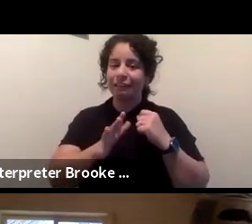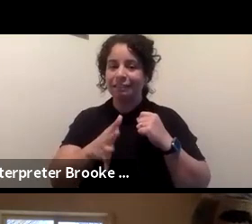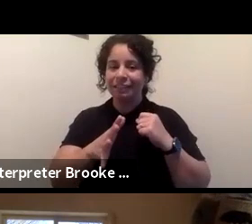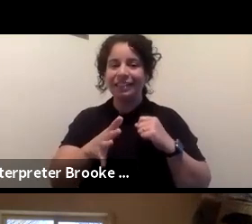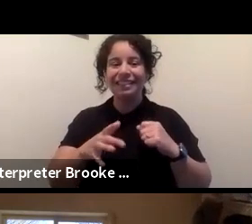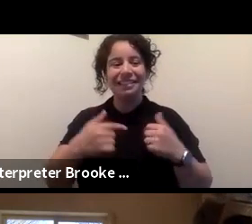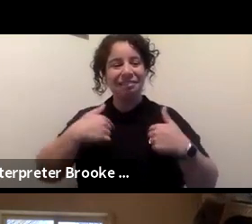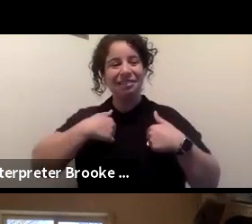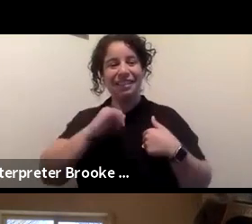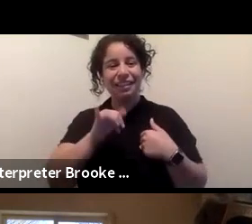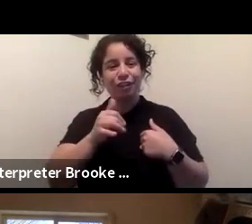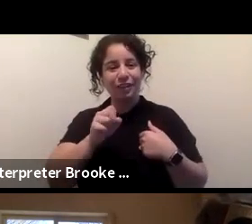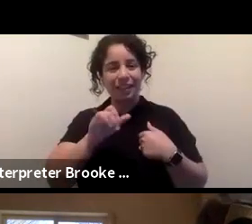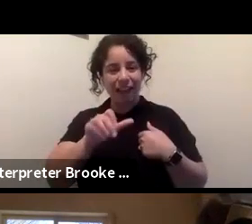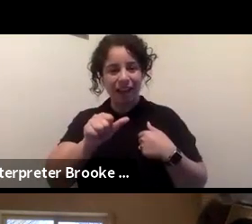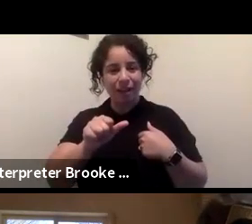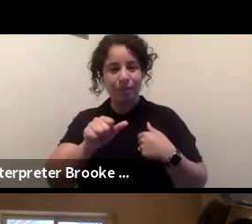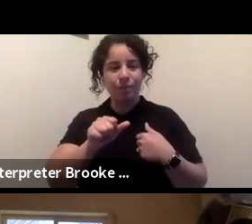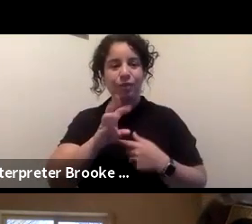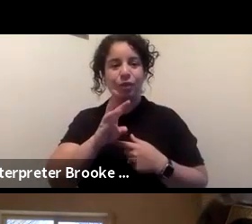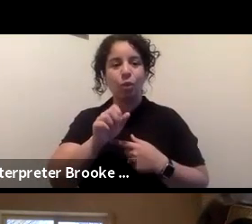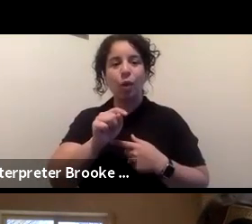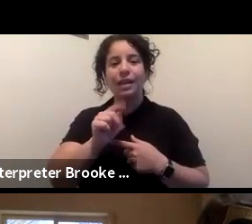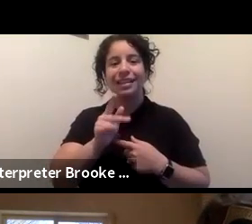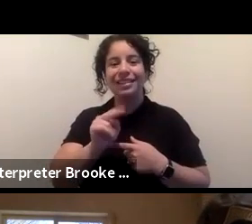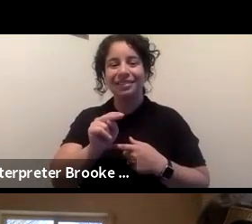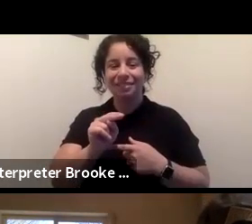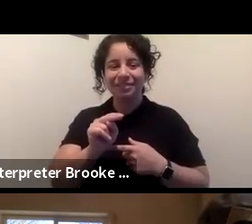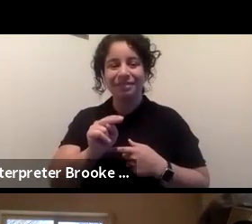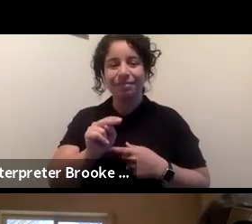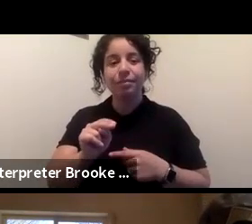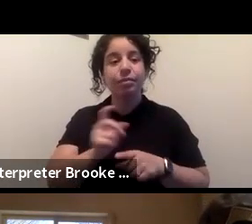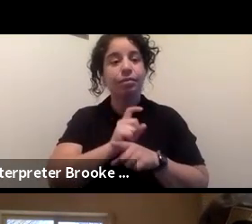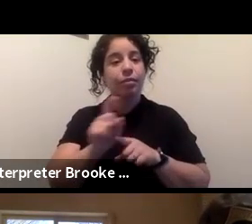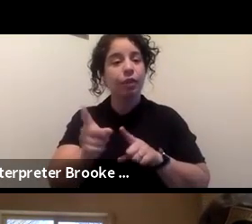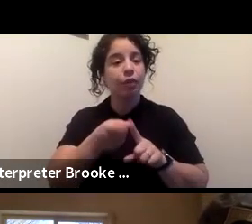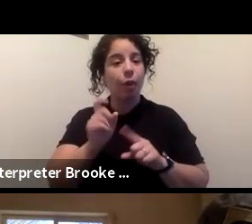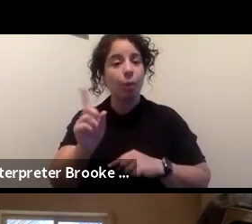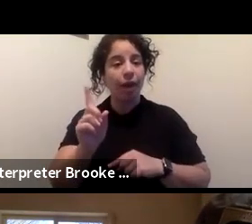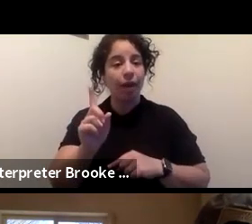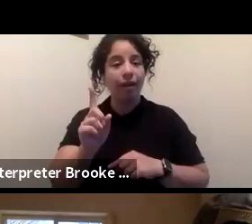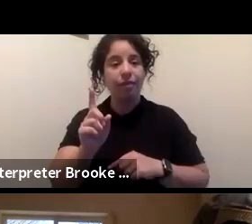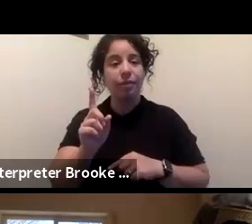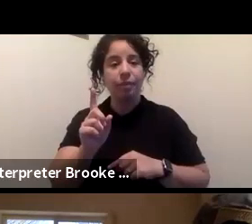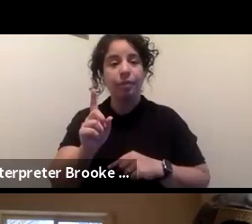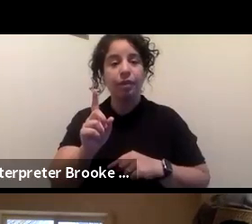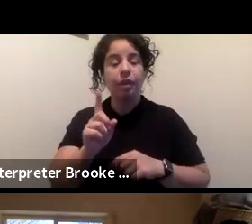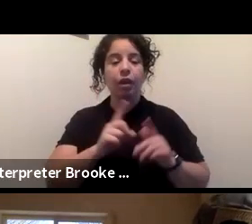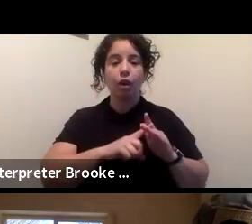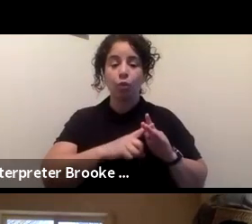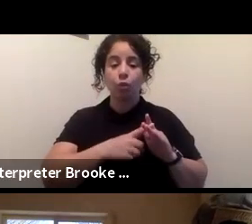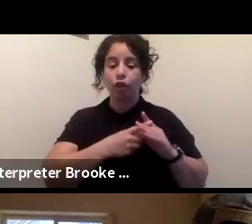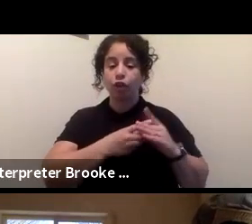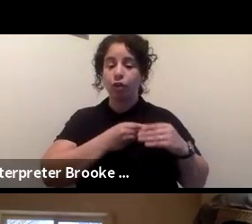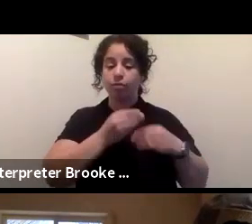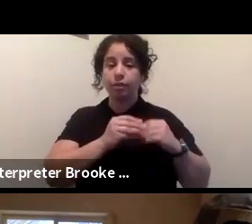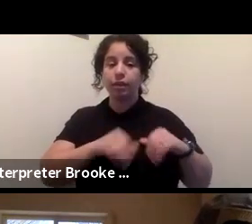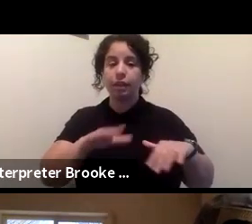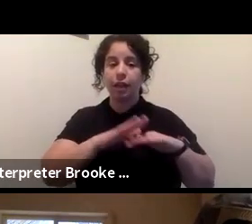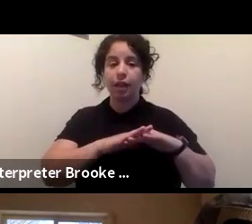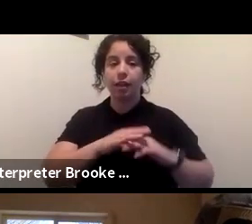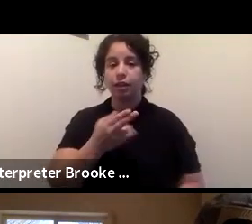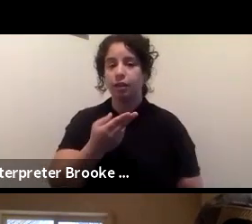Hi, everyone. I'm Jessica Watkin. I'm calling in from the original territory of the